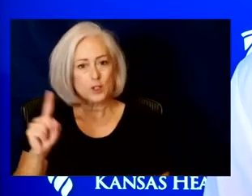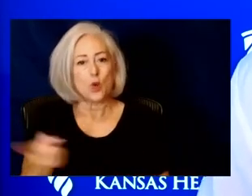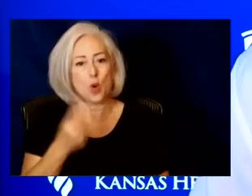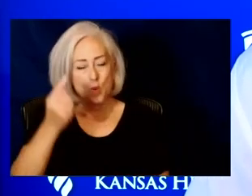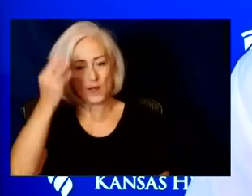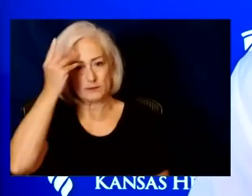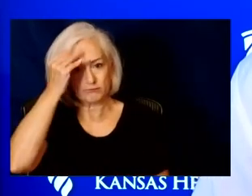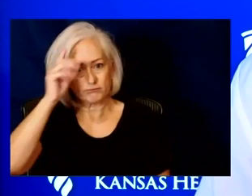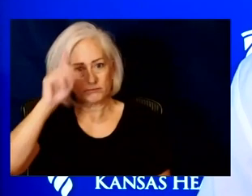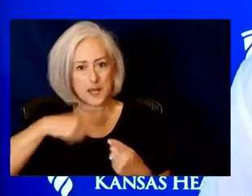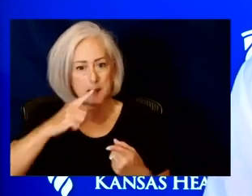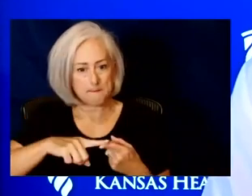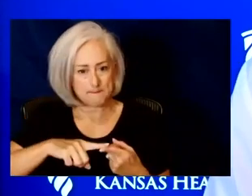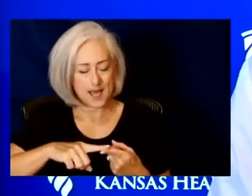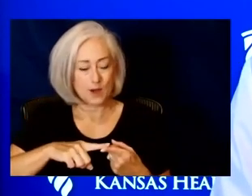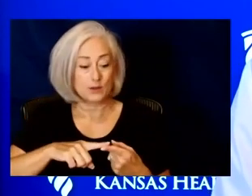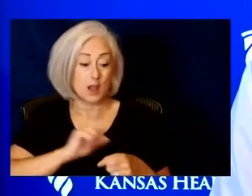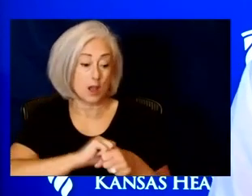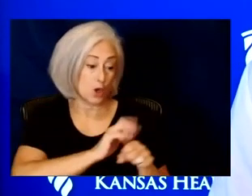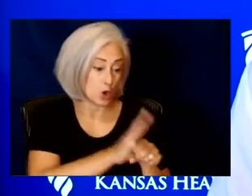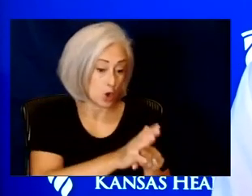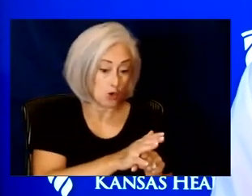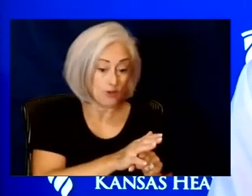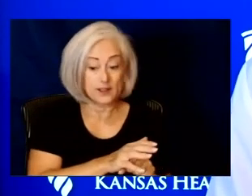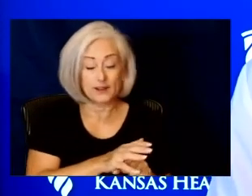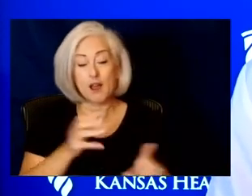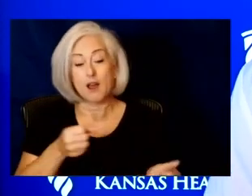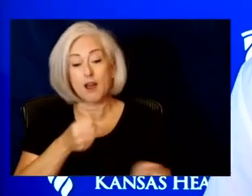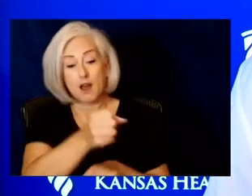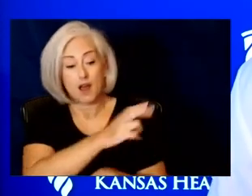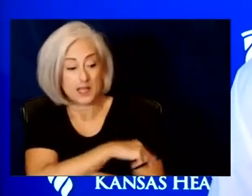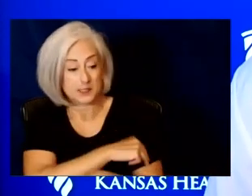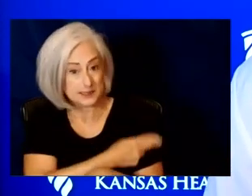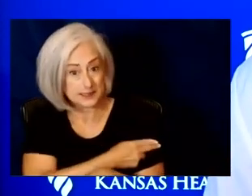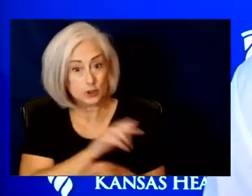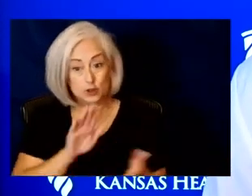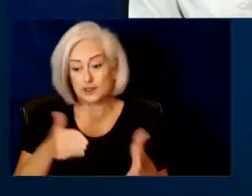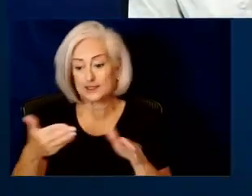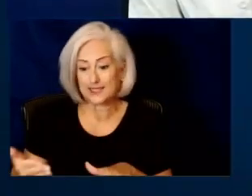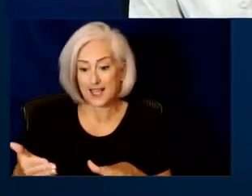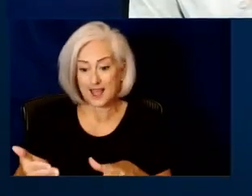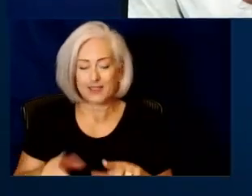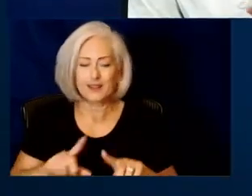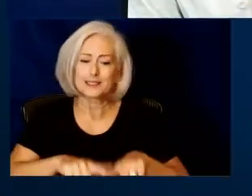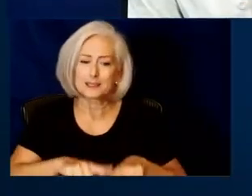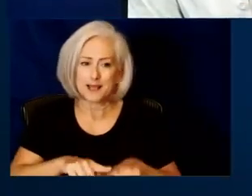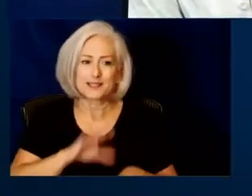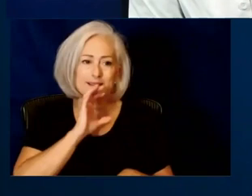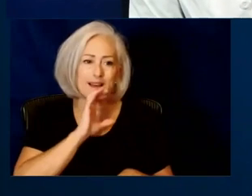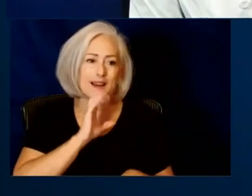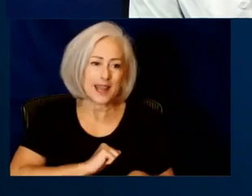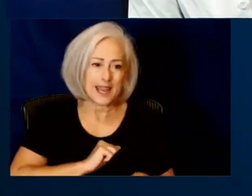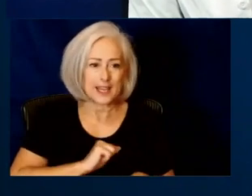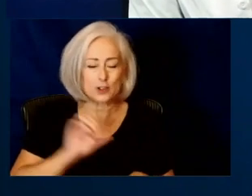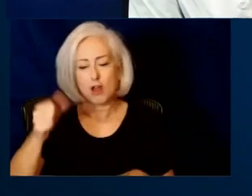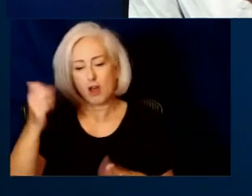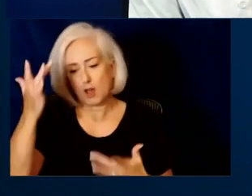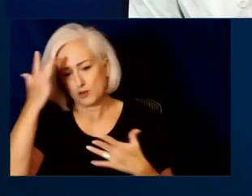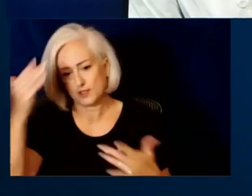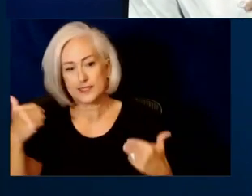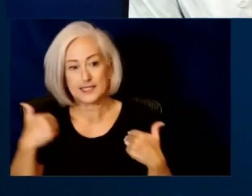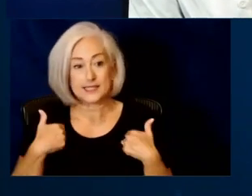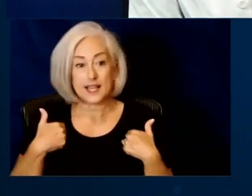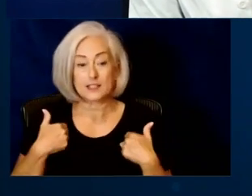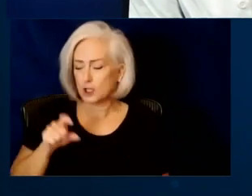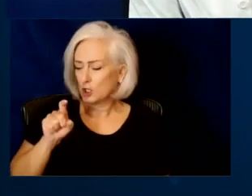hospitalization and death, comorbidities or things such as age, because those are vitally important as well. Okay, should anybody get Paxlovid right now, or should it just